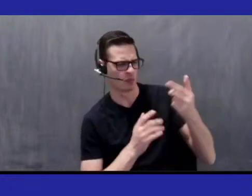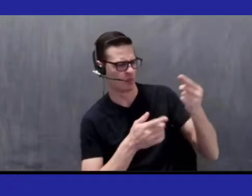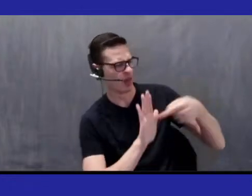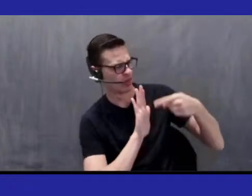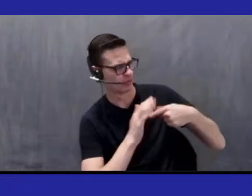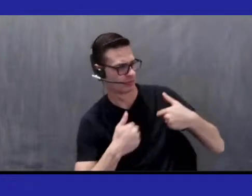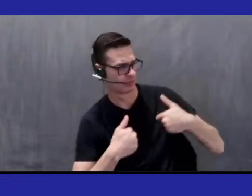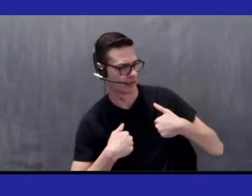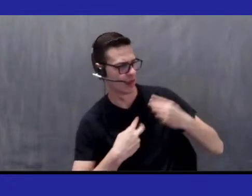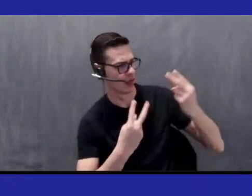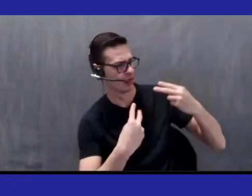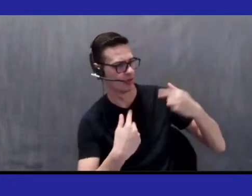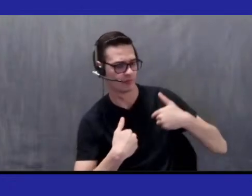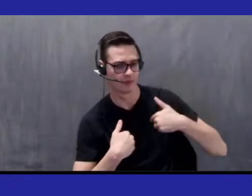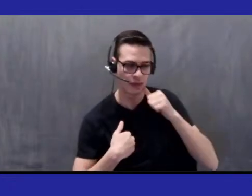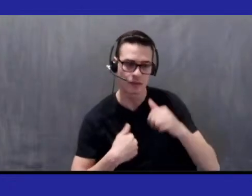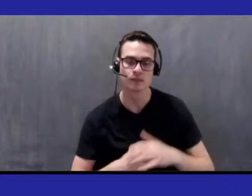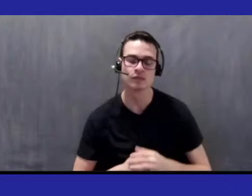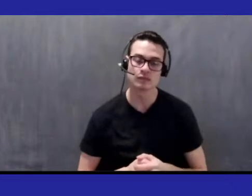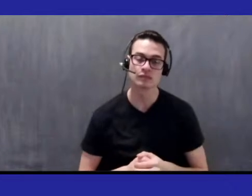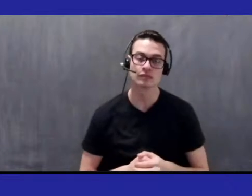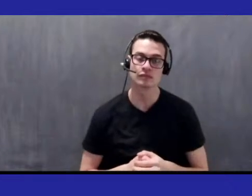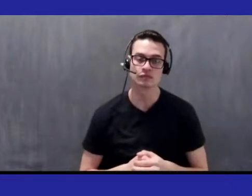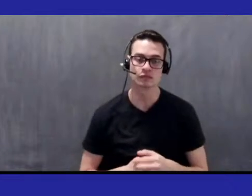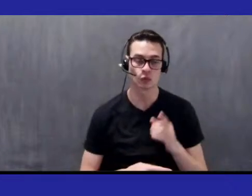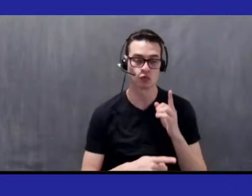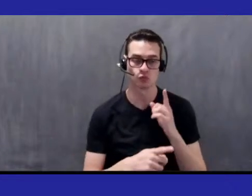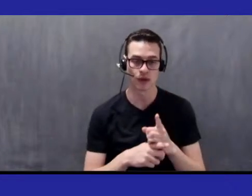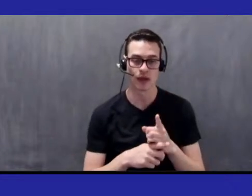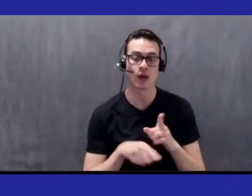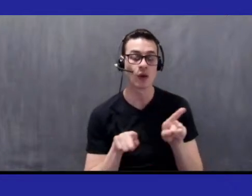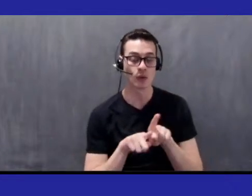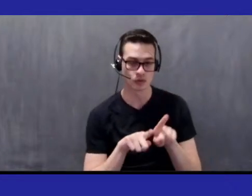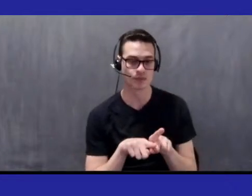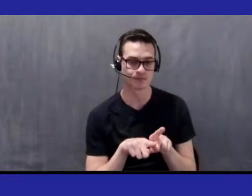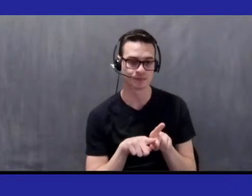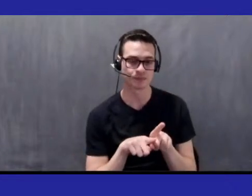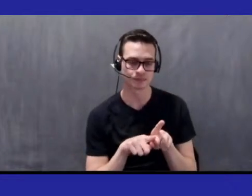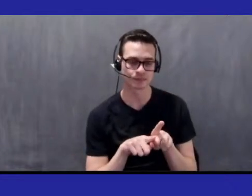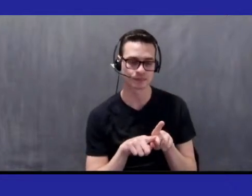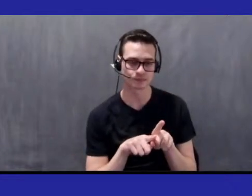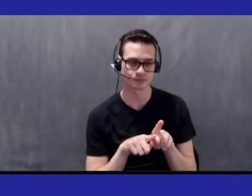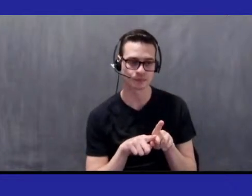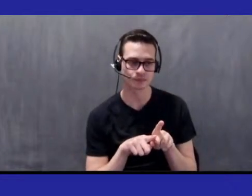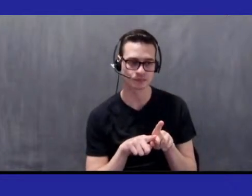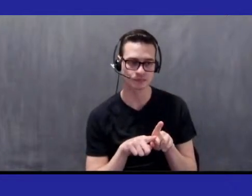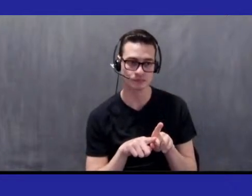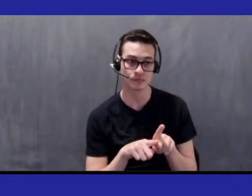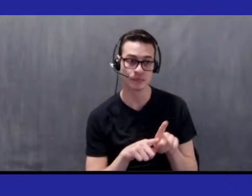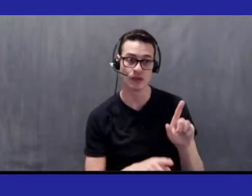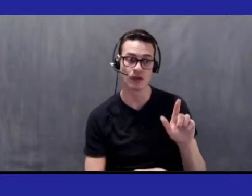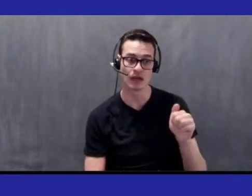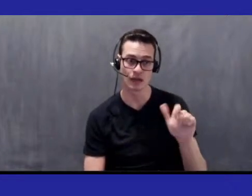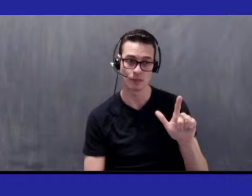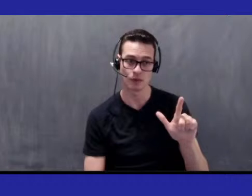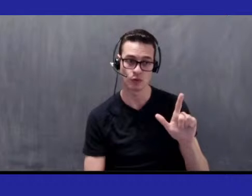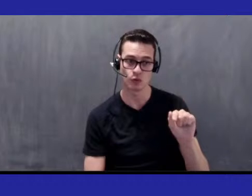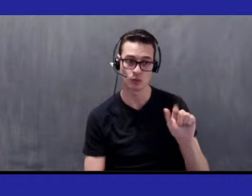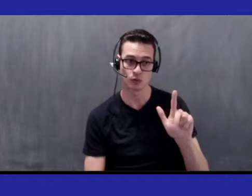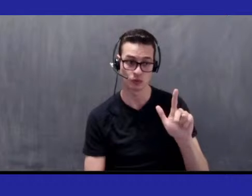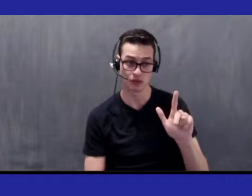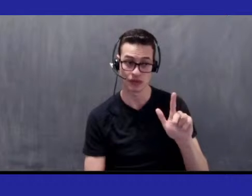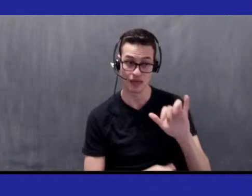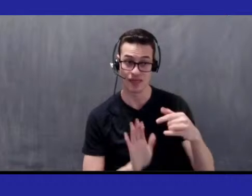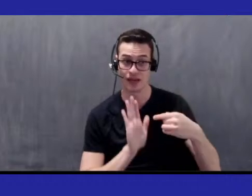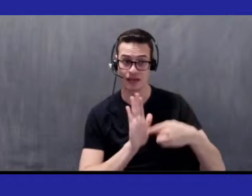awareness raising event from Office of Quality and Safety from April of 2023 was a really powerful example of